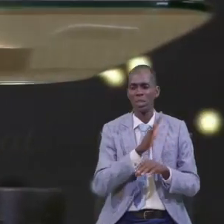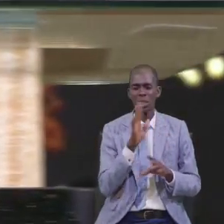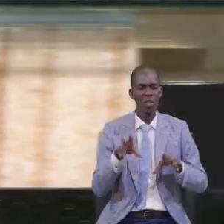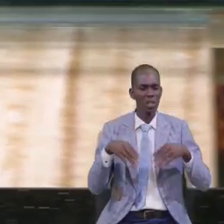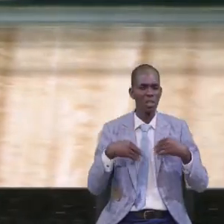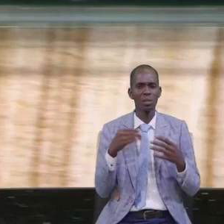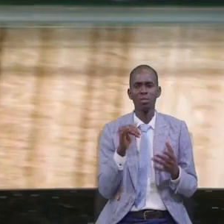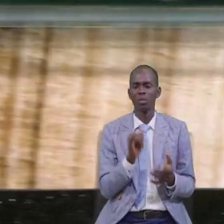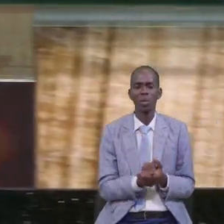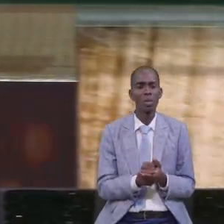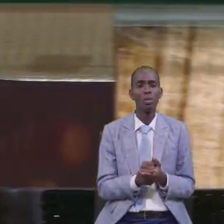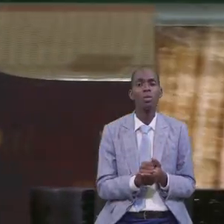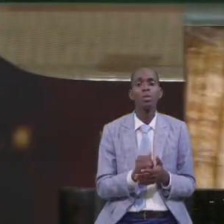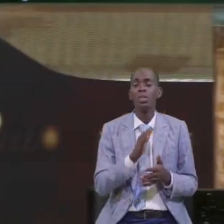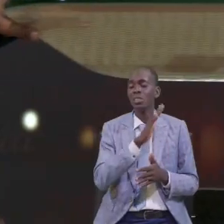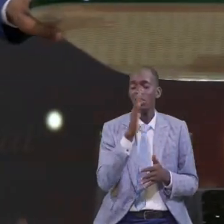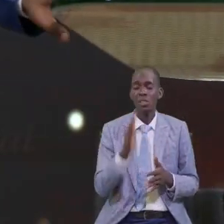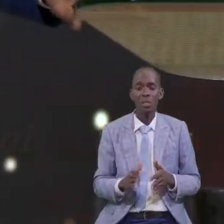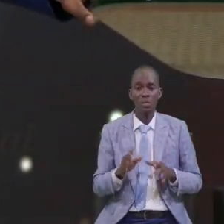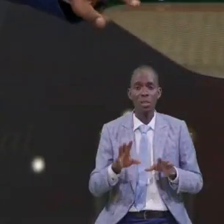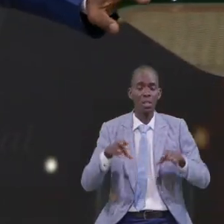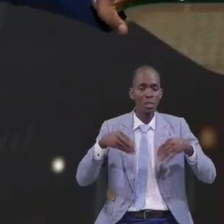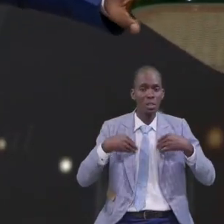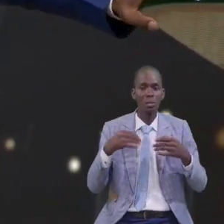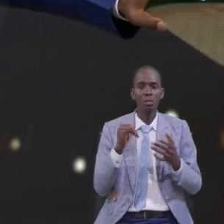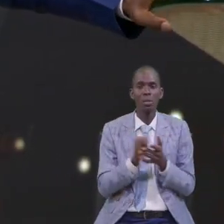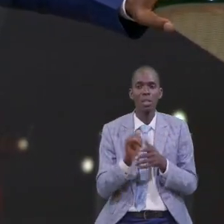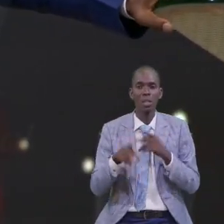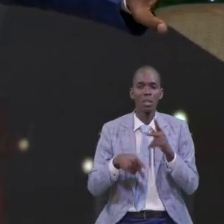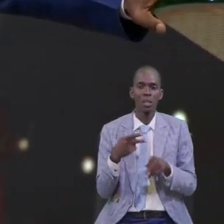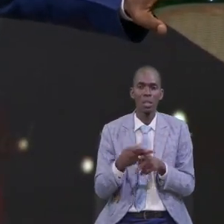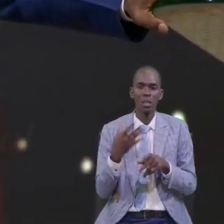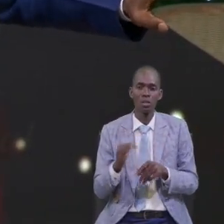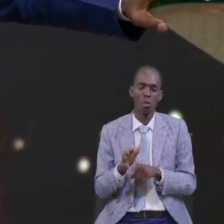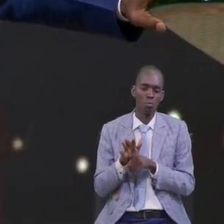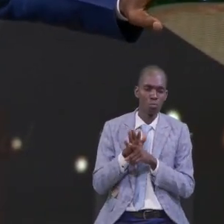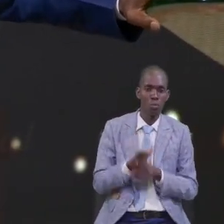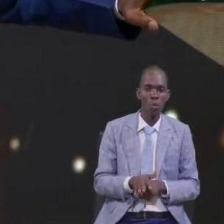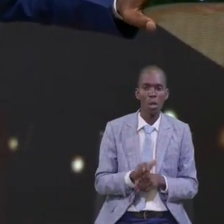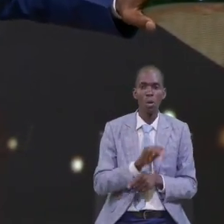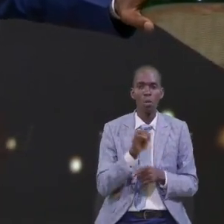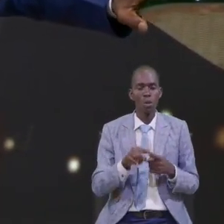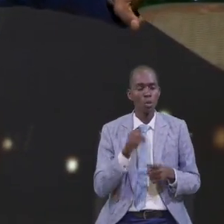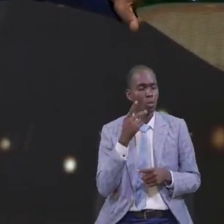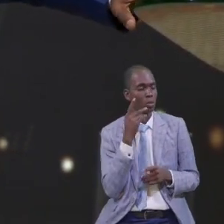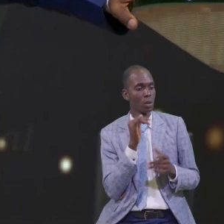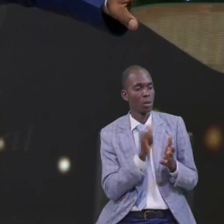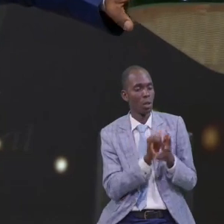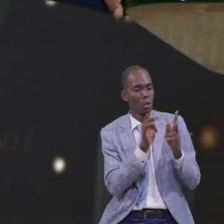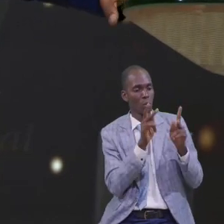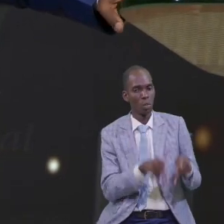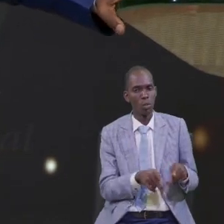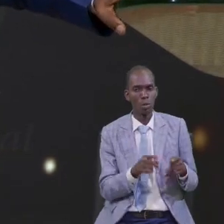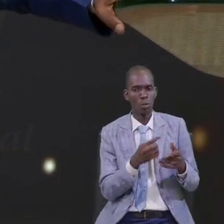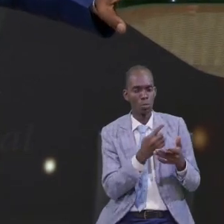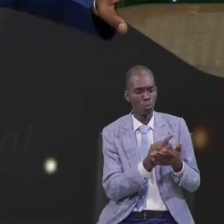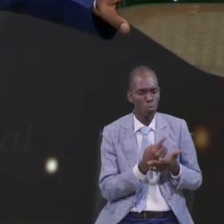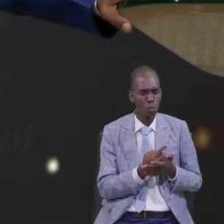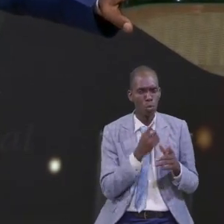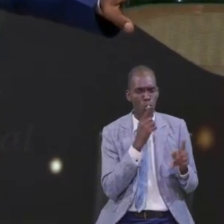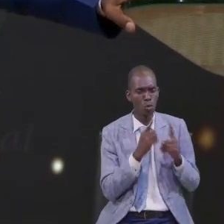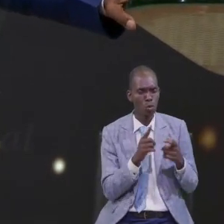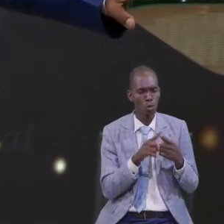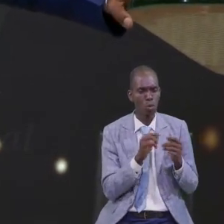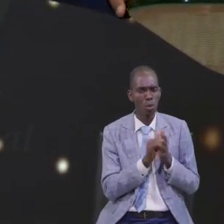with you? Never yield to the pressure. And then when you see him or see her talking to somebody,